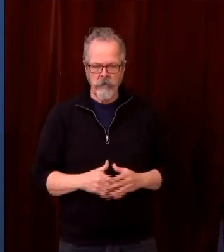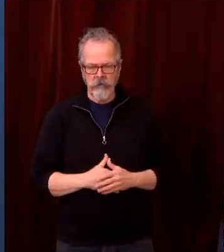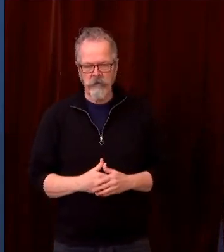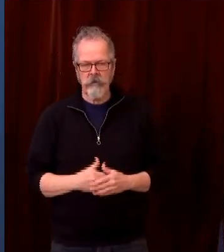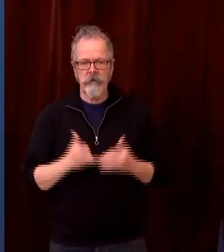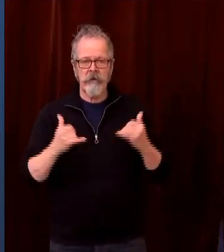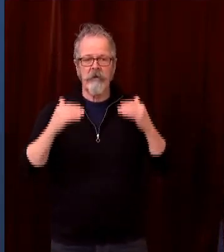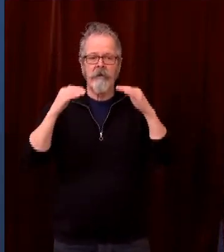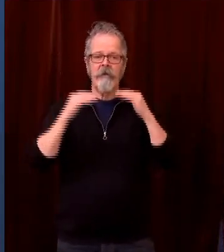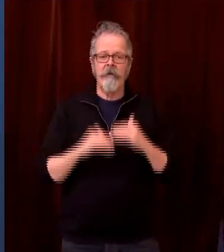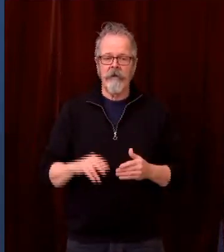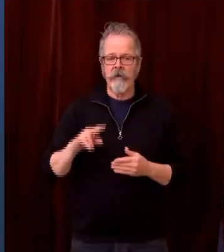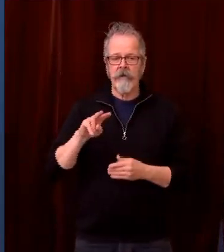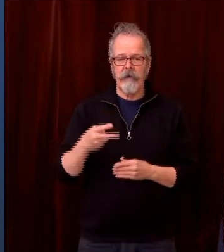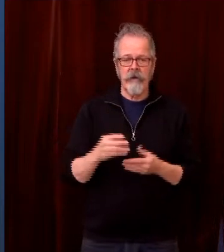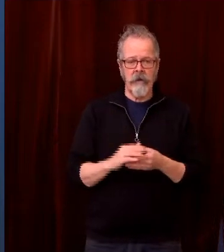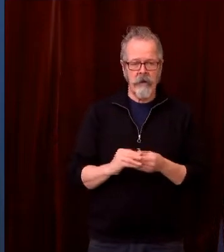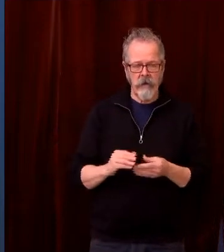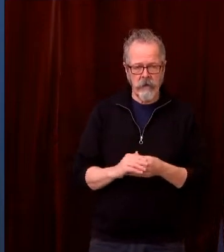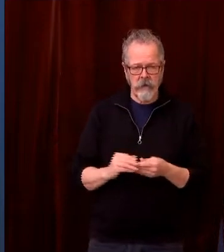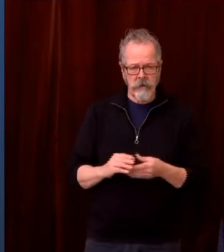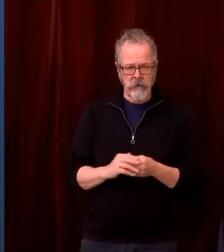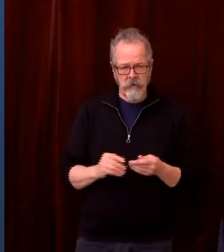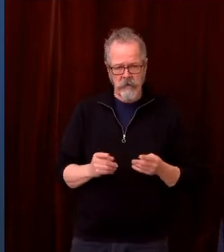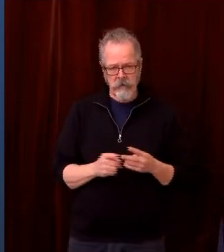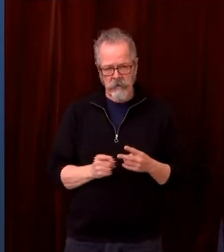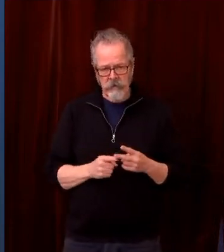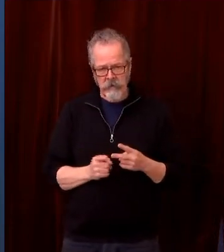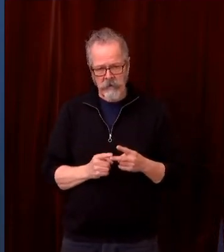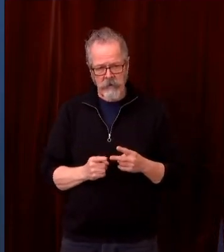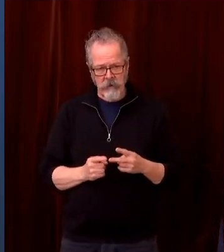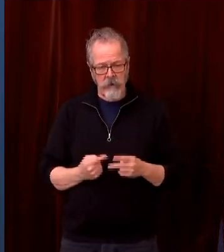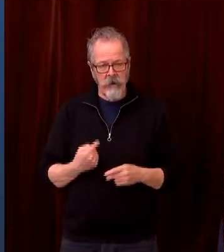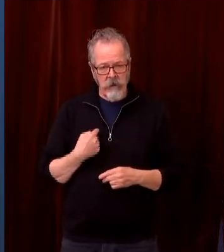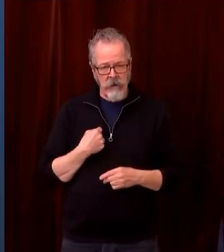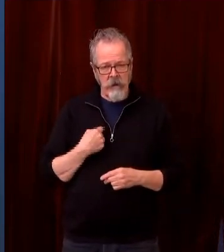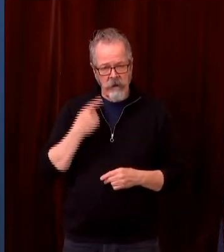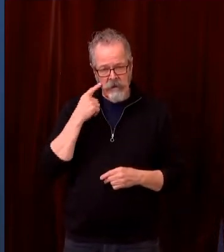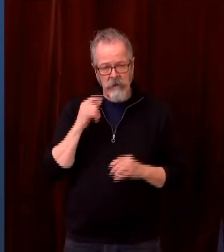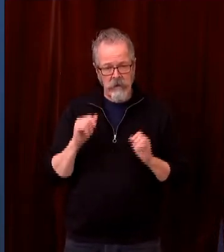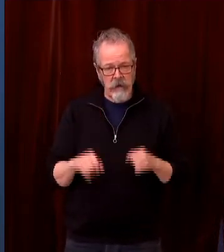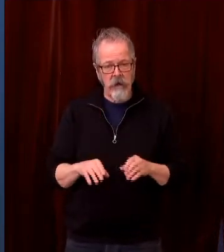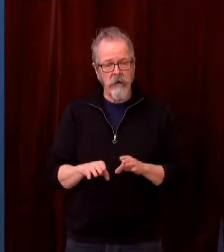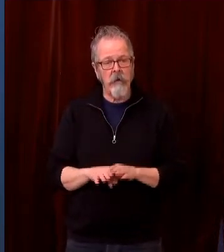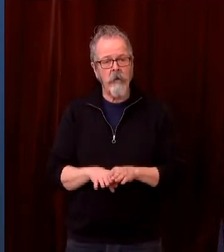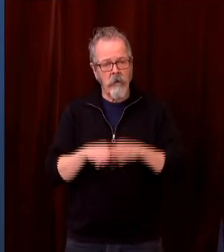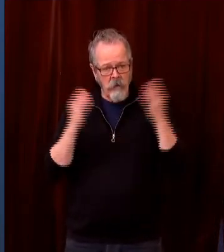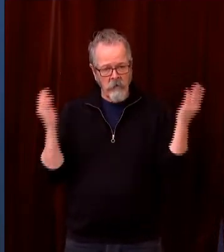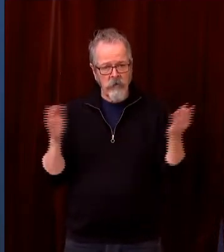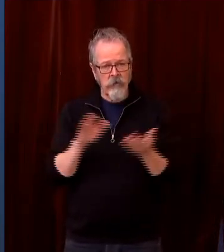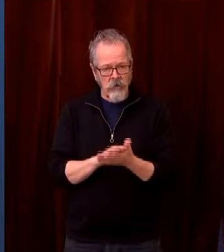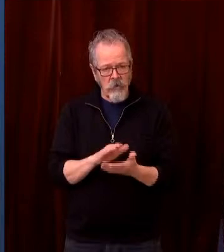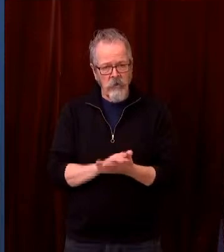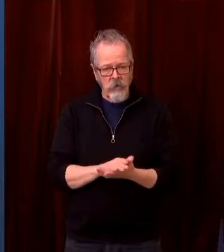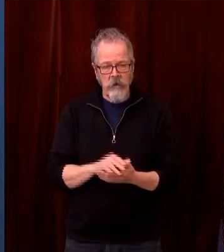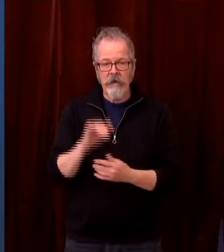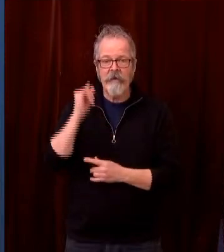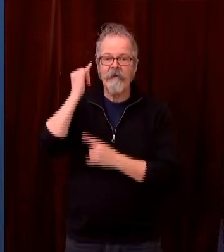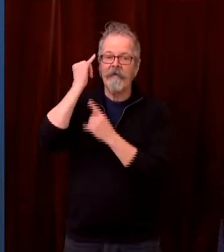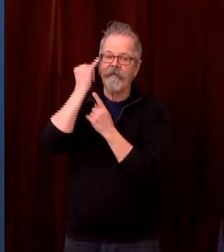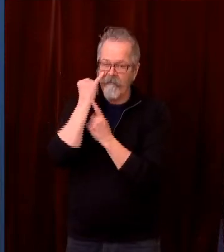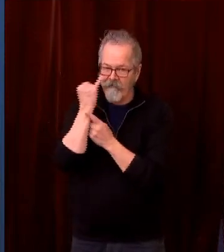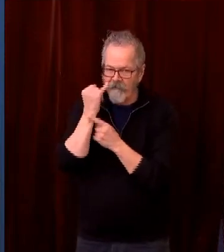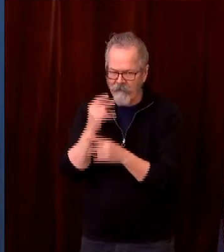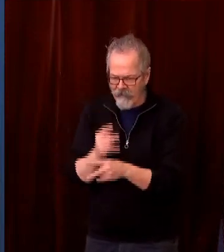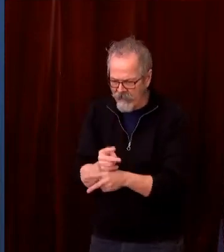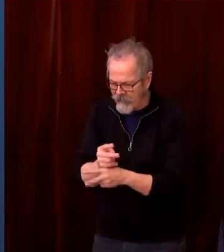now as long as we use proper hygiene and good systems. We have proven this.